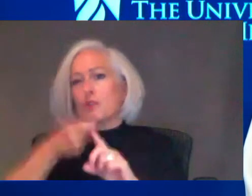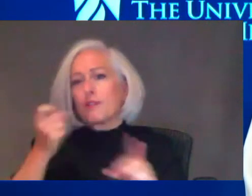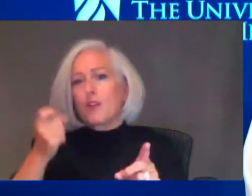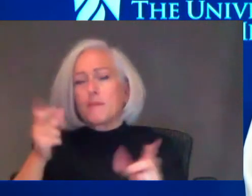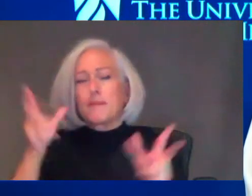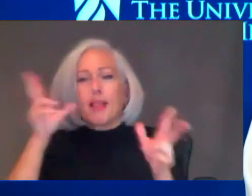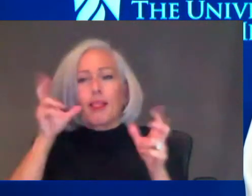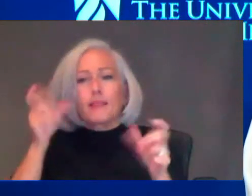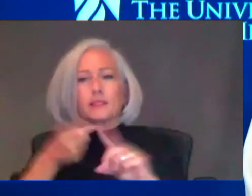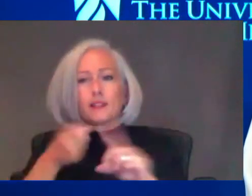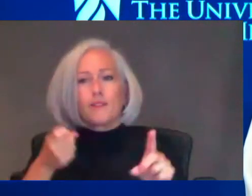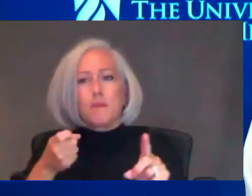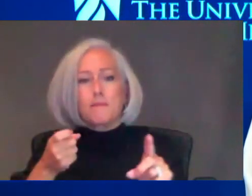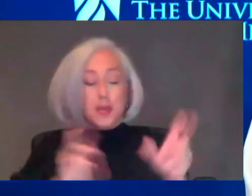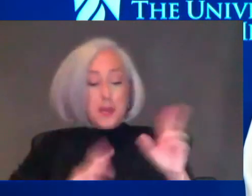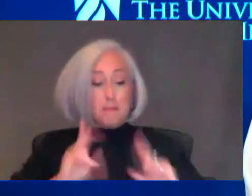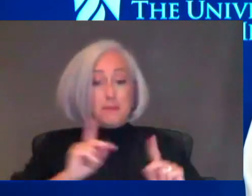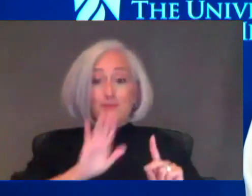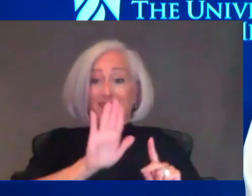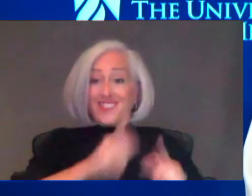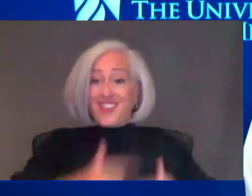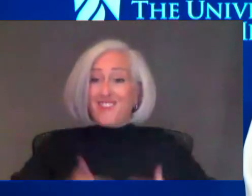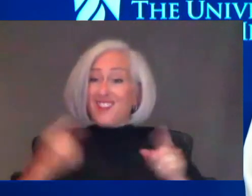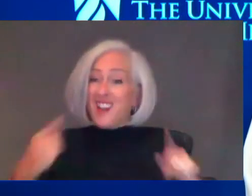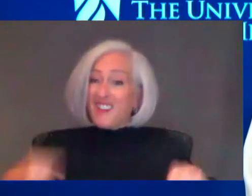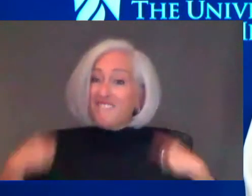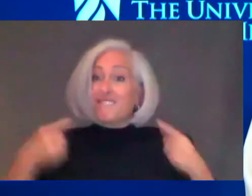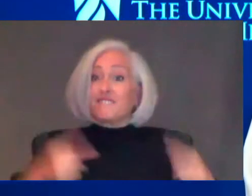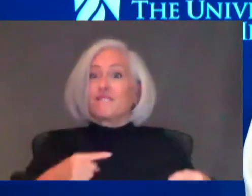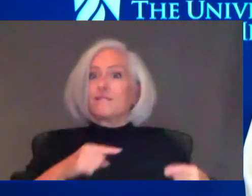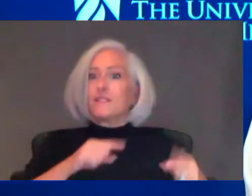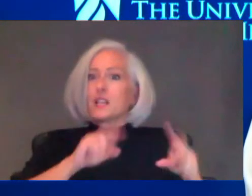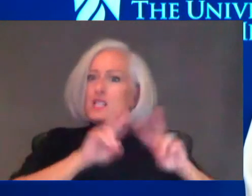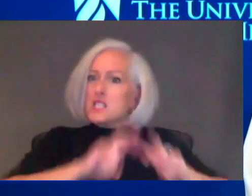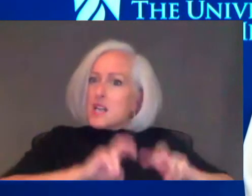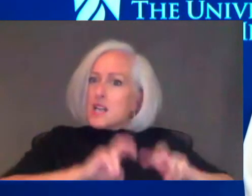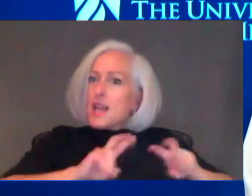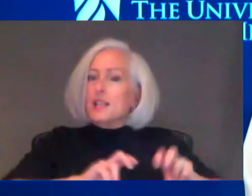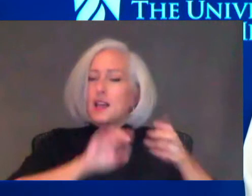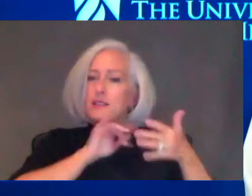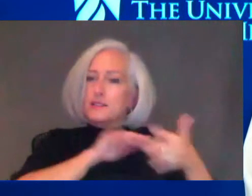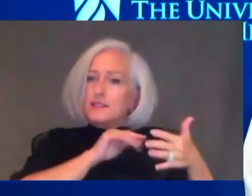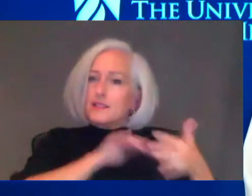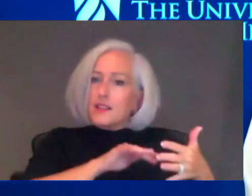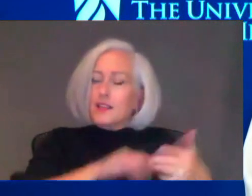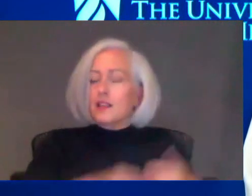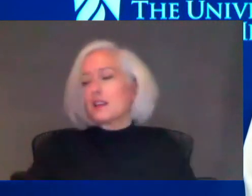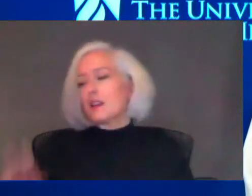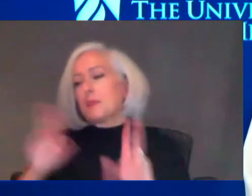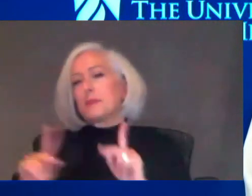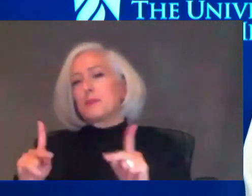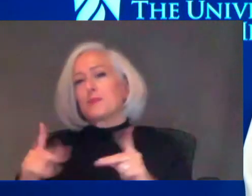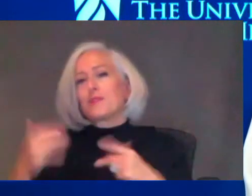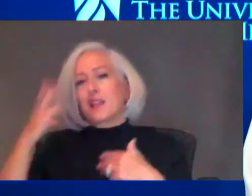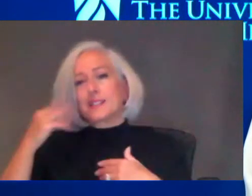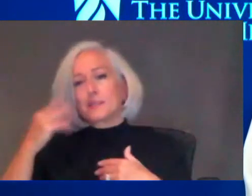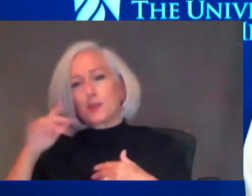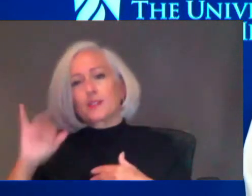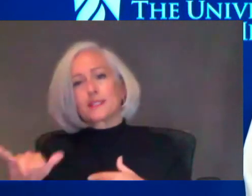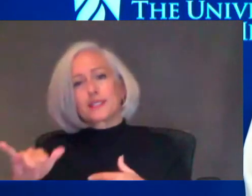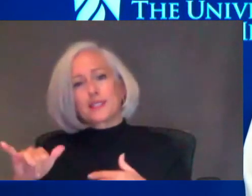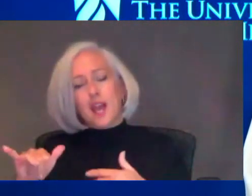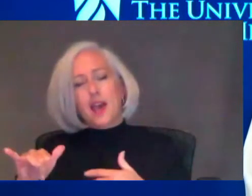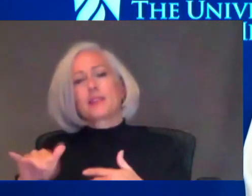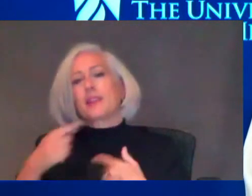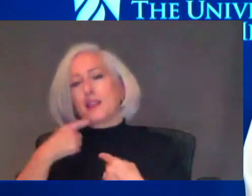join us. She's the Director of Infection Prevention and Control. She's going to join us from our Great Bend campus to help us answer those. Dr. Hawkinson will be here as well, so